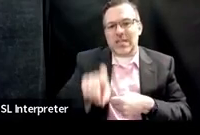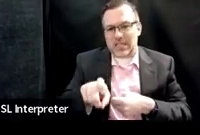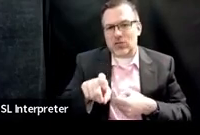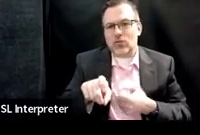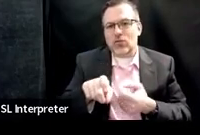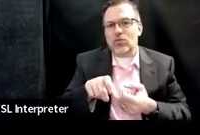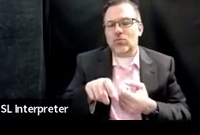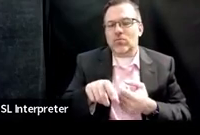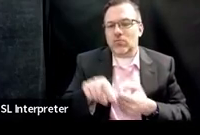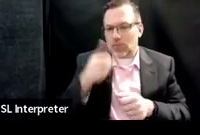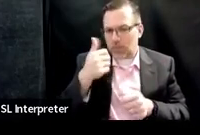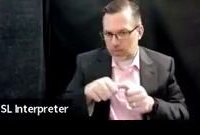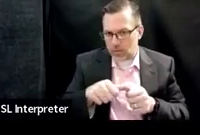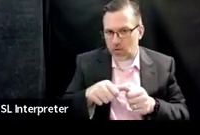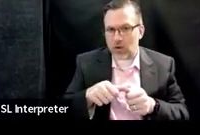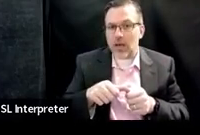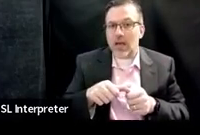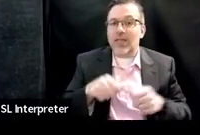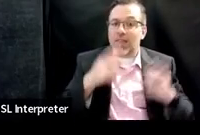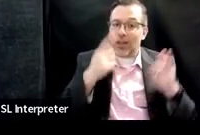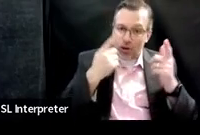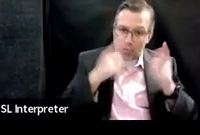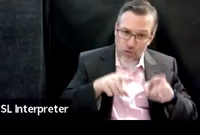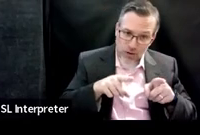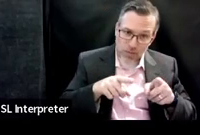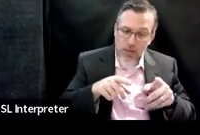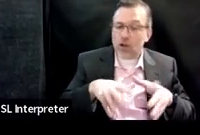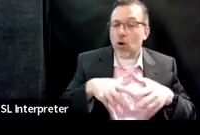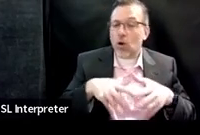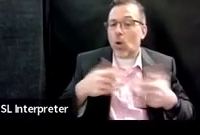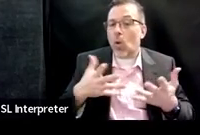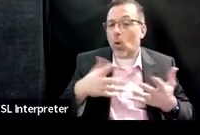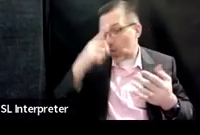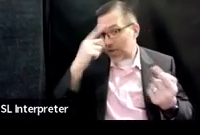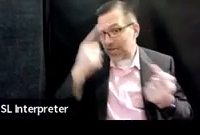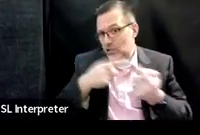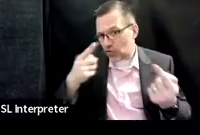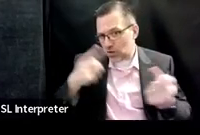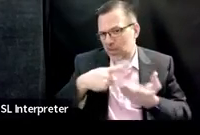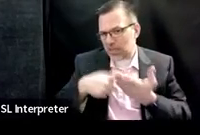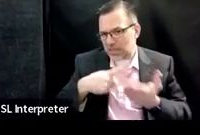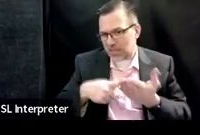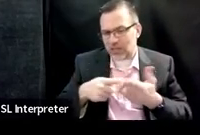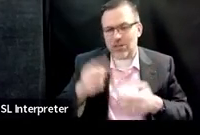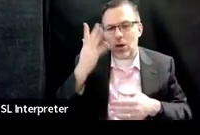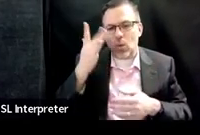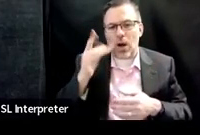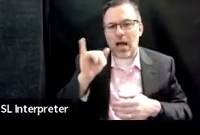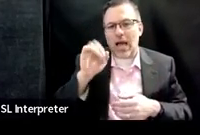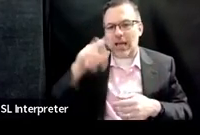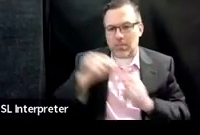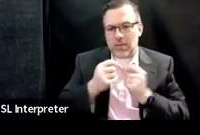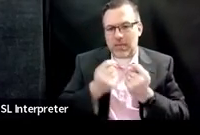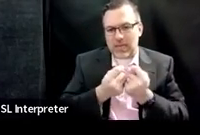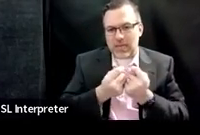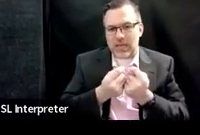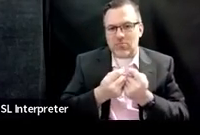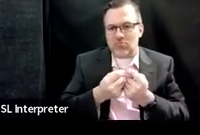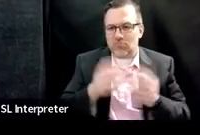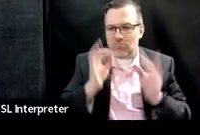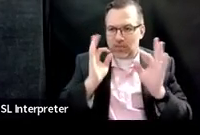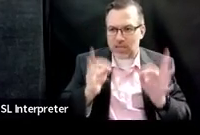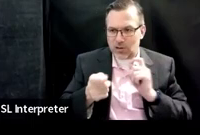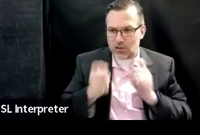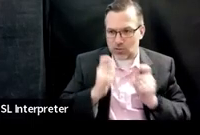disagreement and or agreement discussion and why the IEP team made those changes to